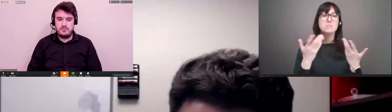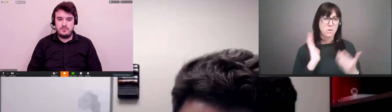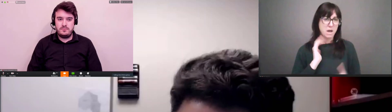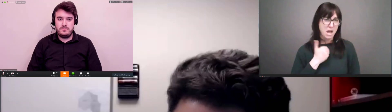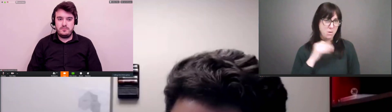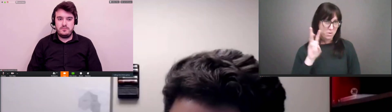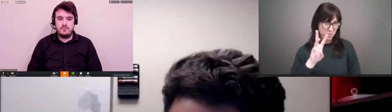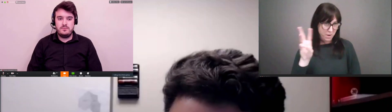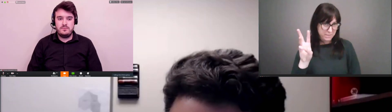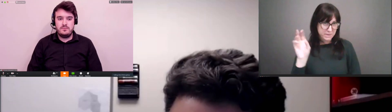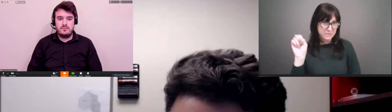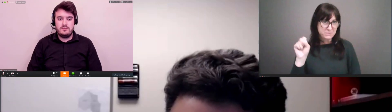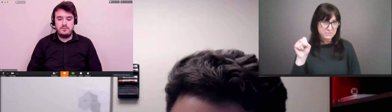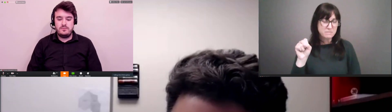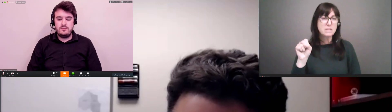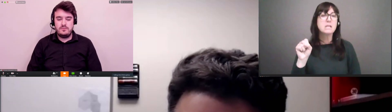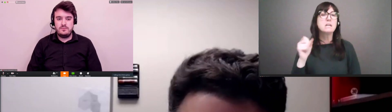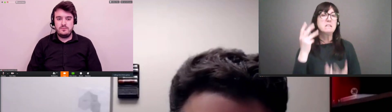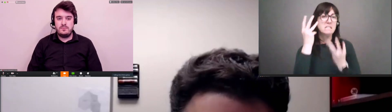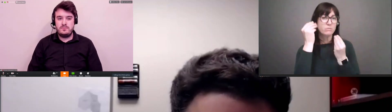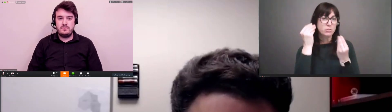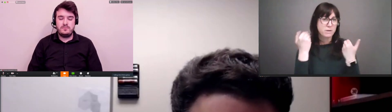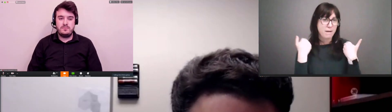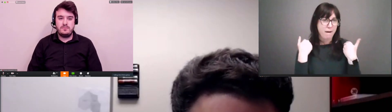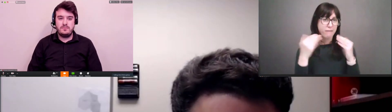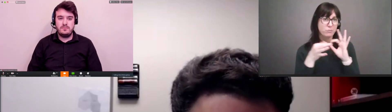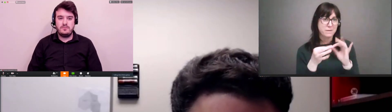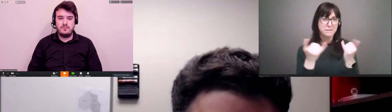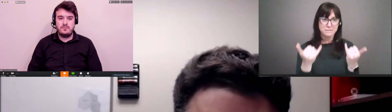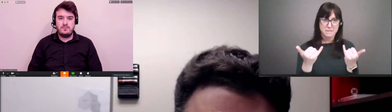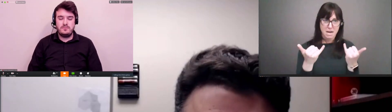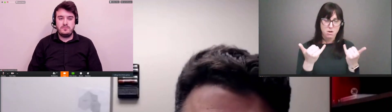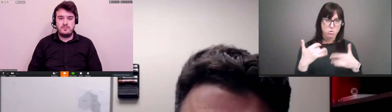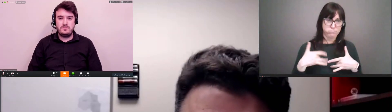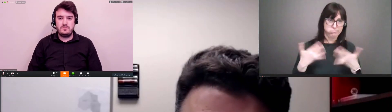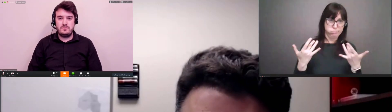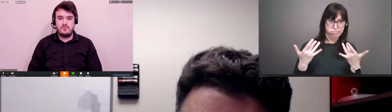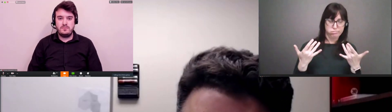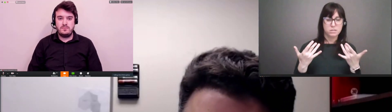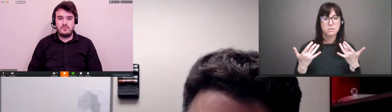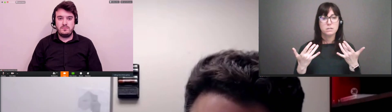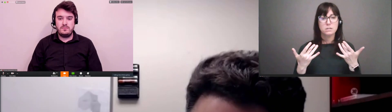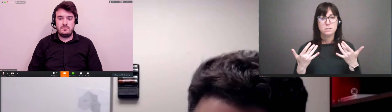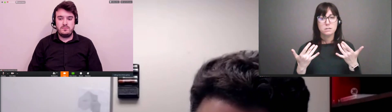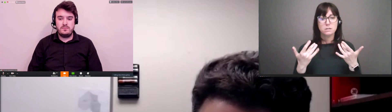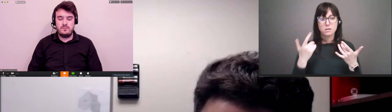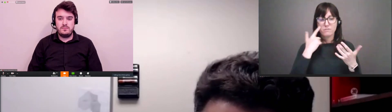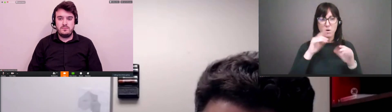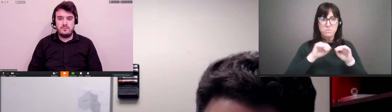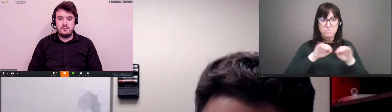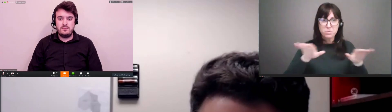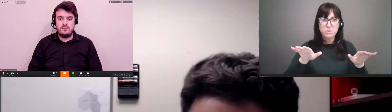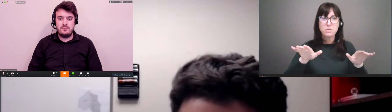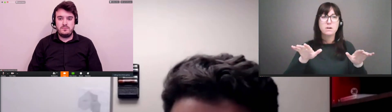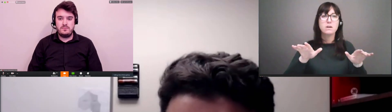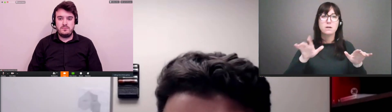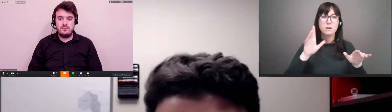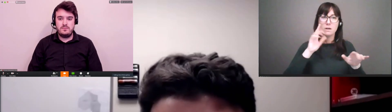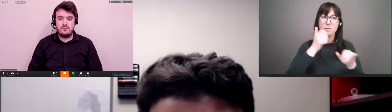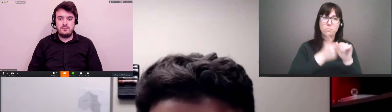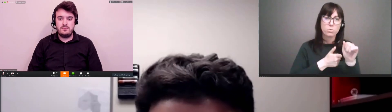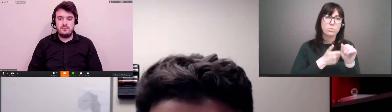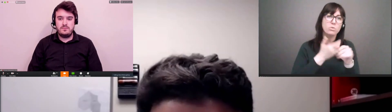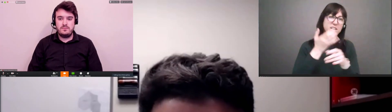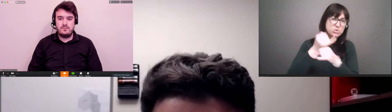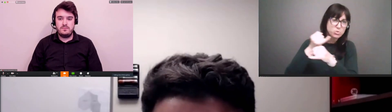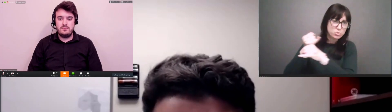website, we have information on the current status of outbreaks in institutions.